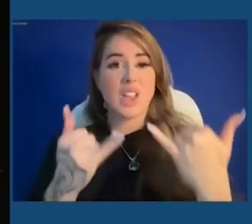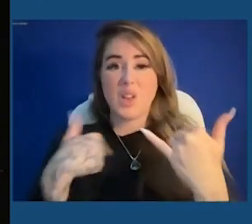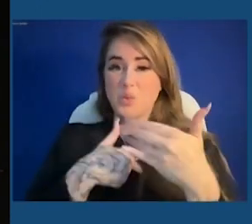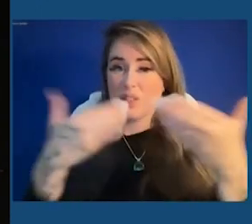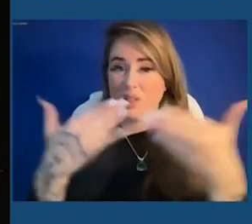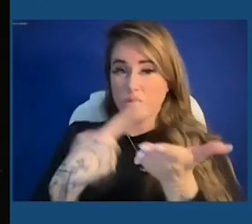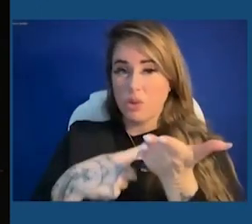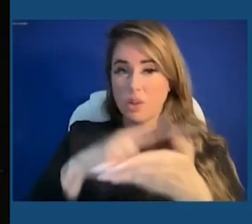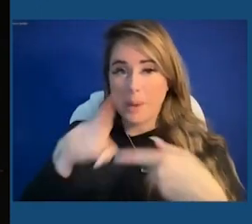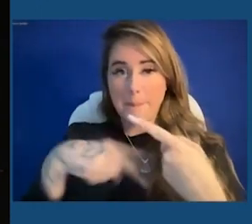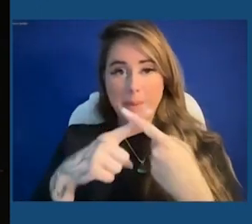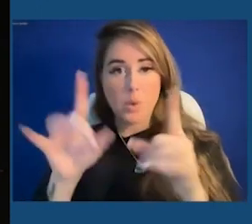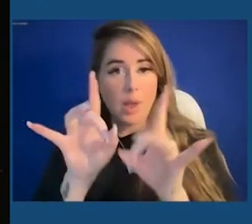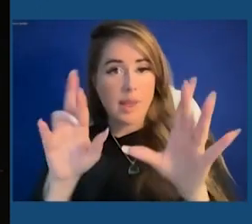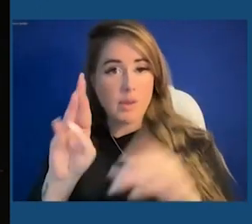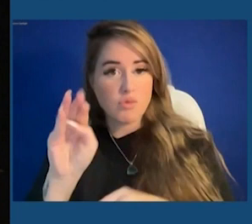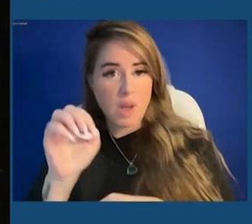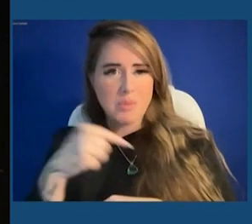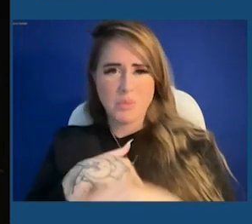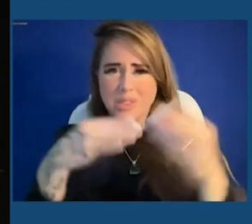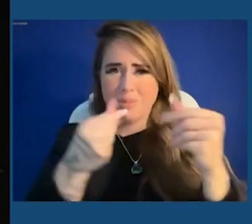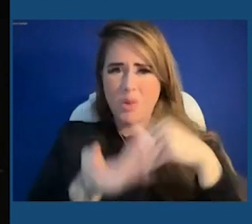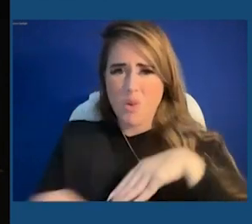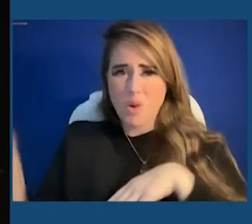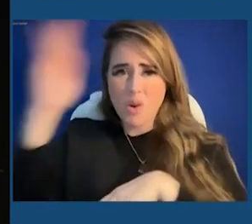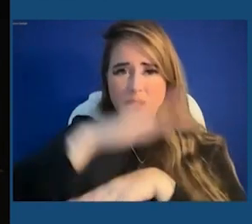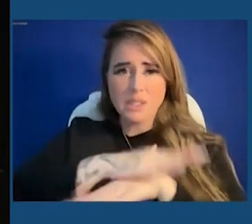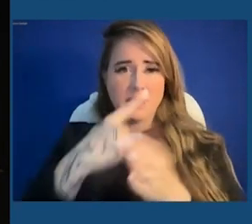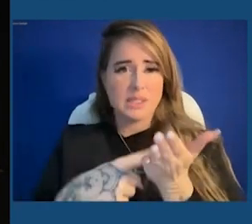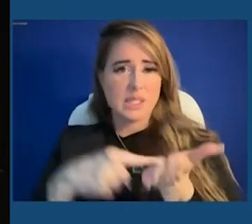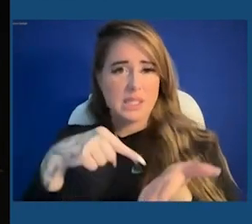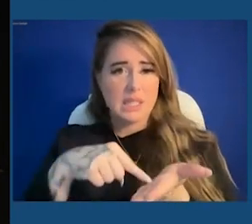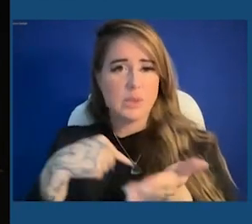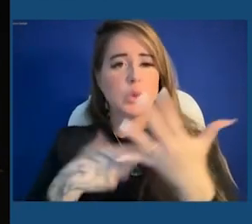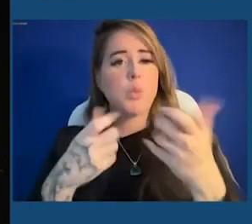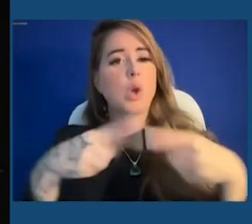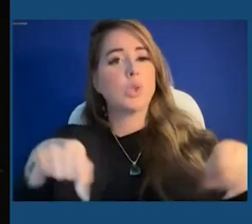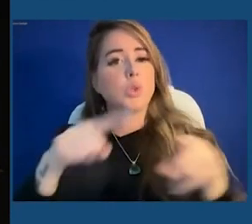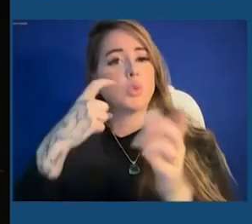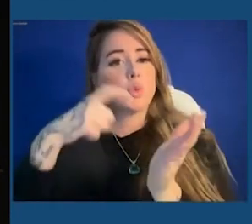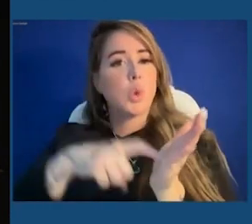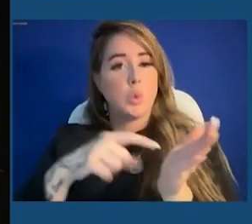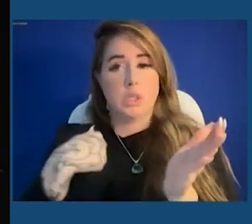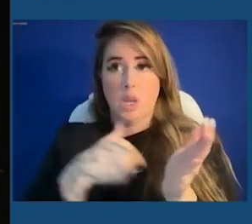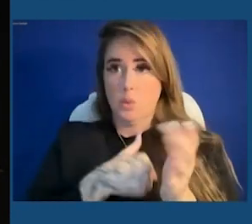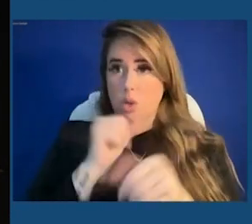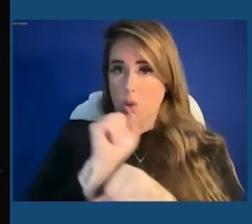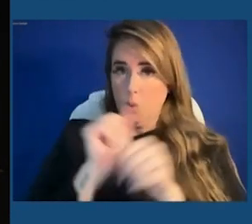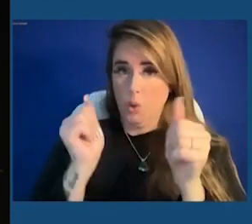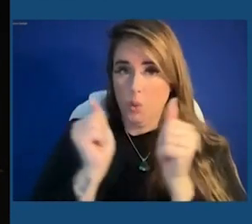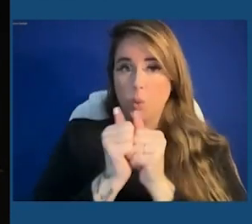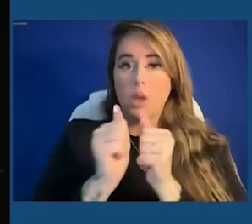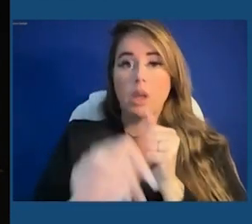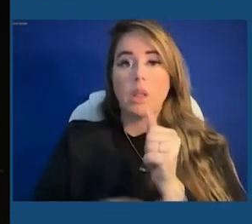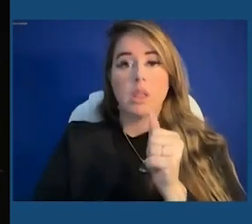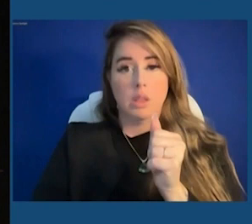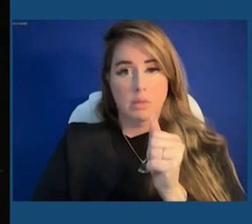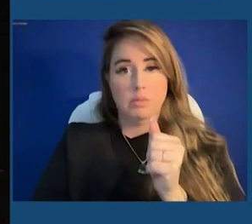hate crimes and we spend an entire day, we'd like you to know that we work with